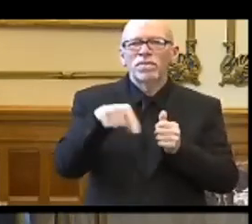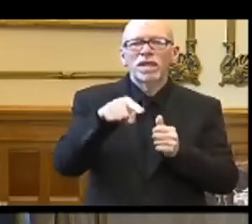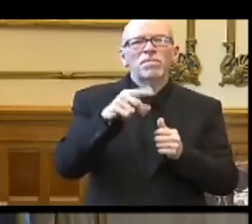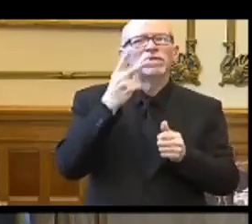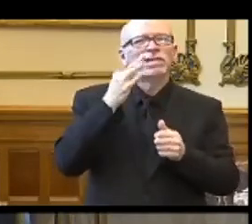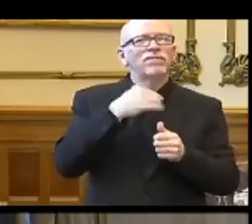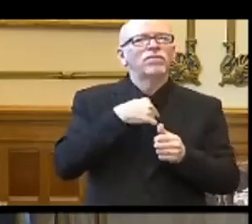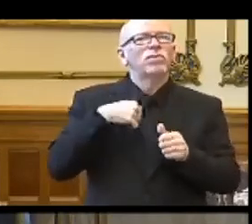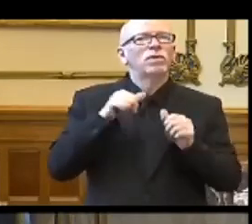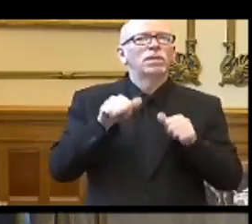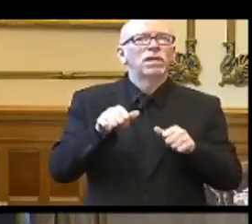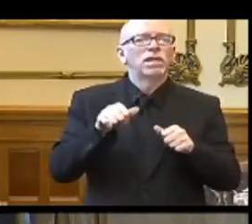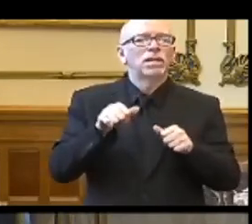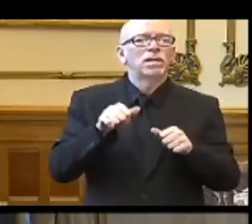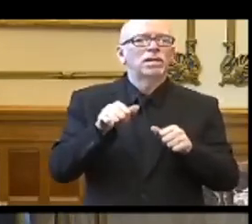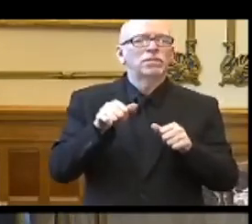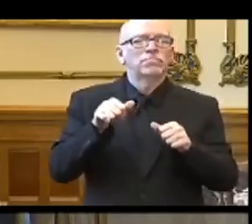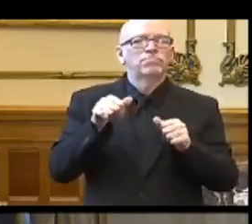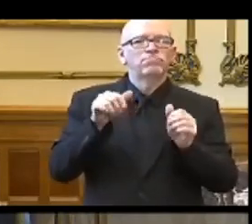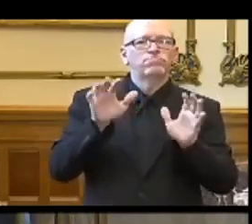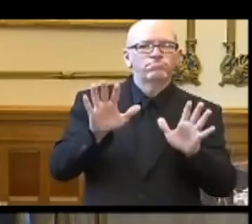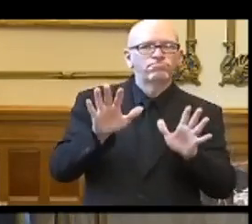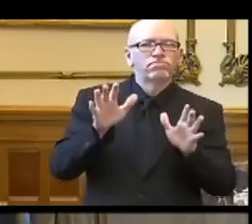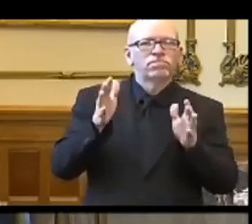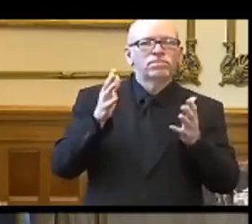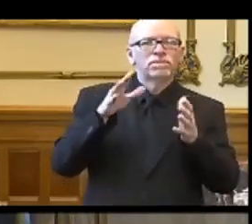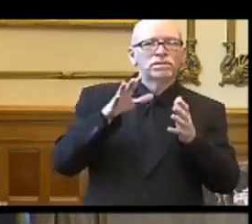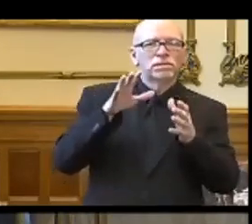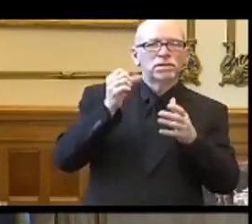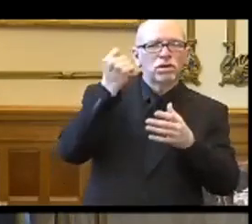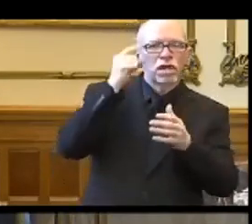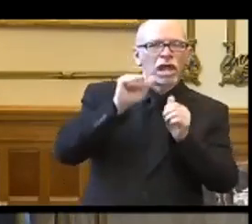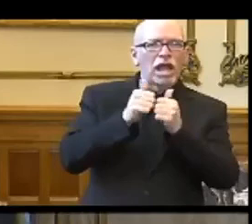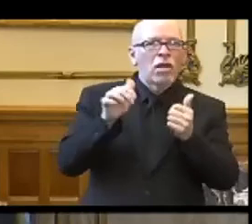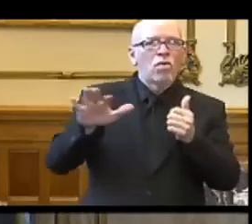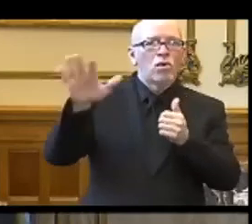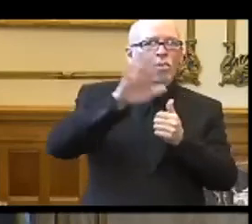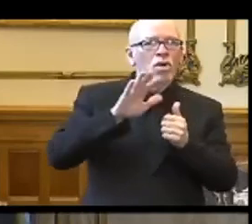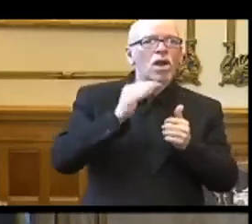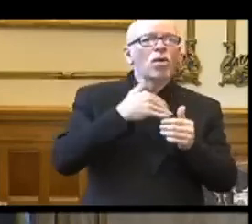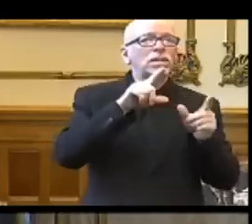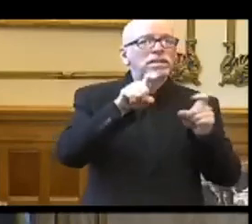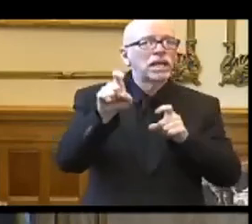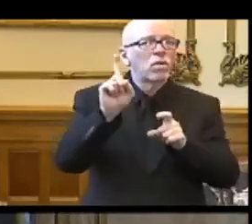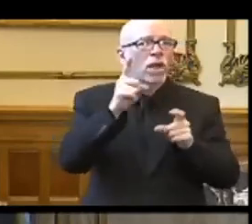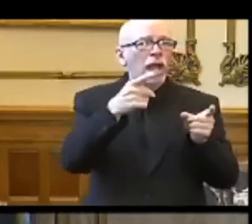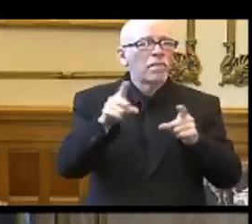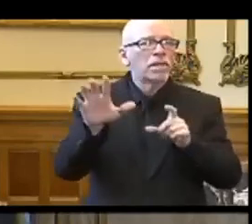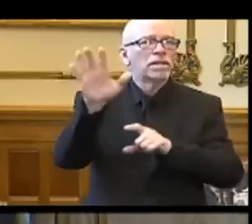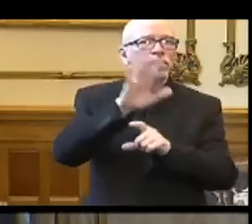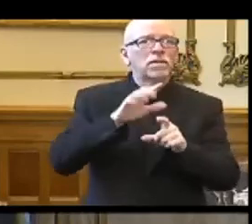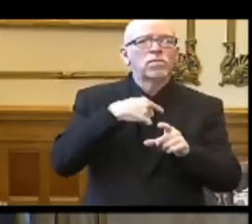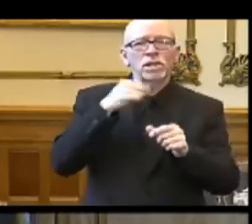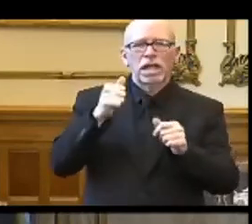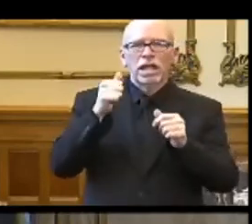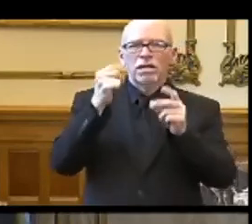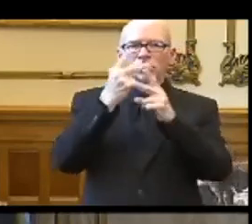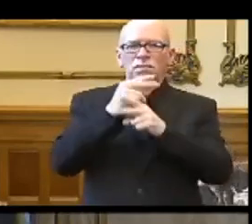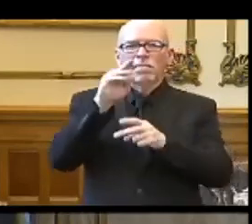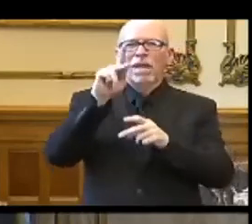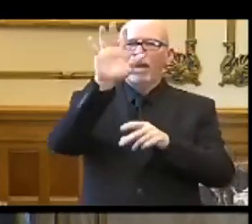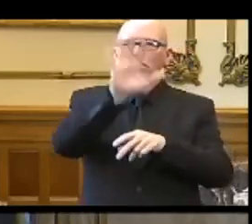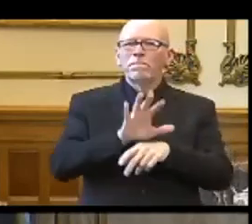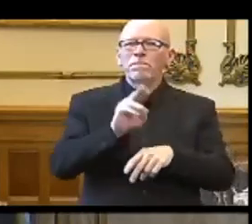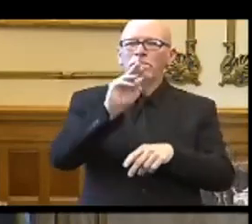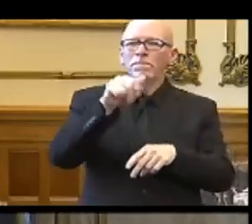we can actually get a handle on exactly where across the state all of this testing is occurring, map that out, map